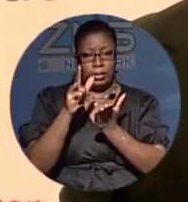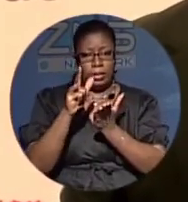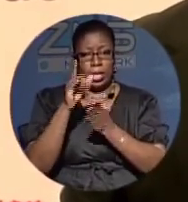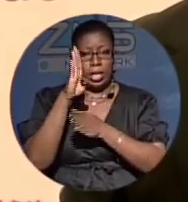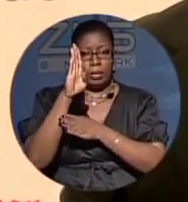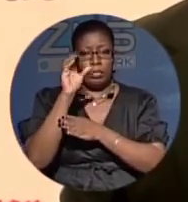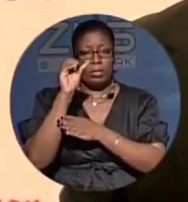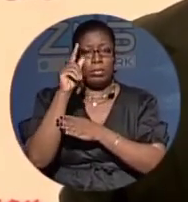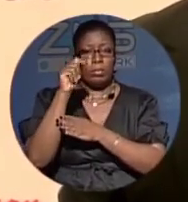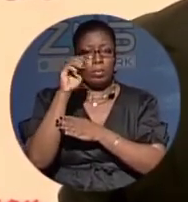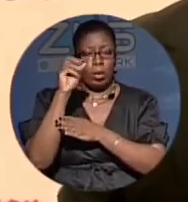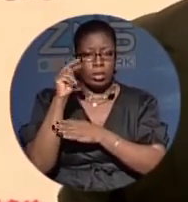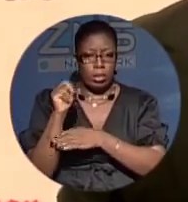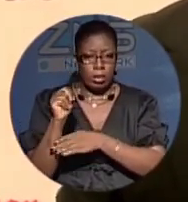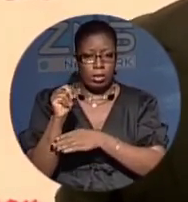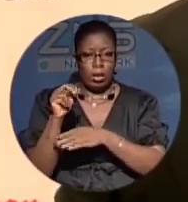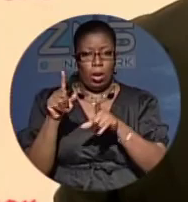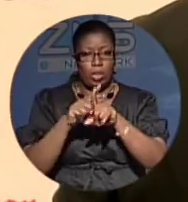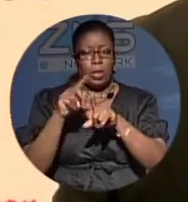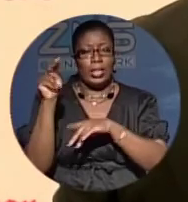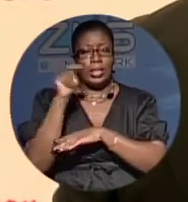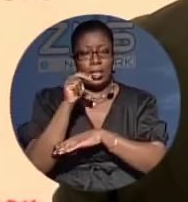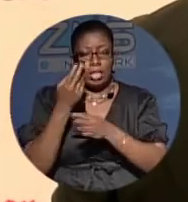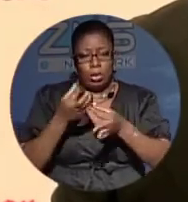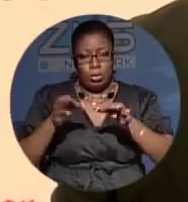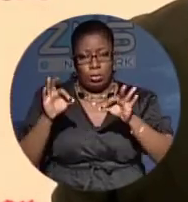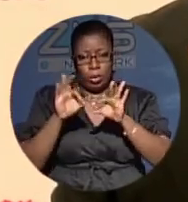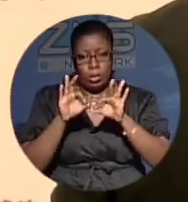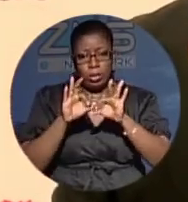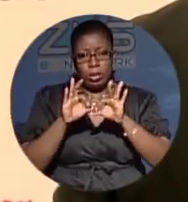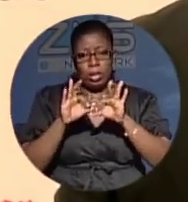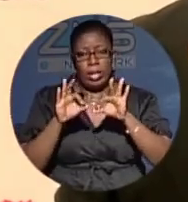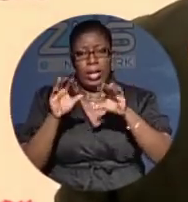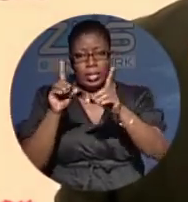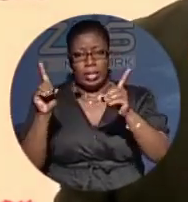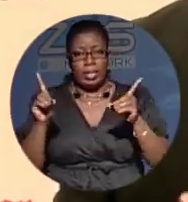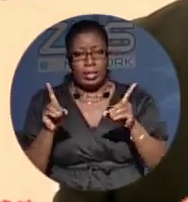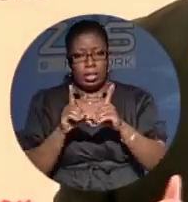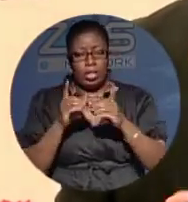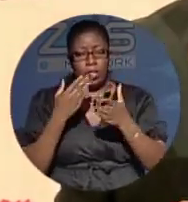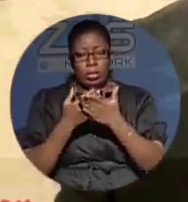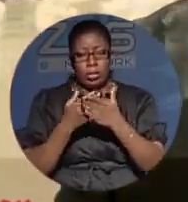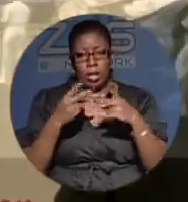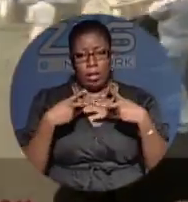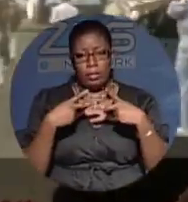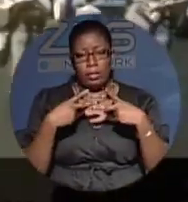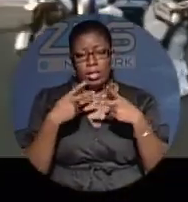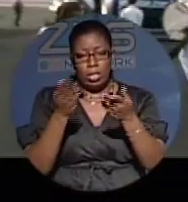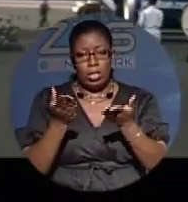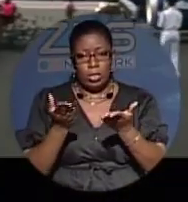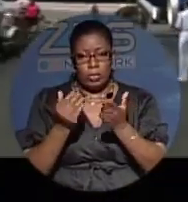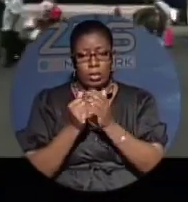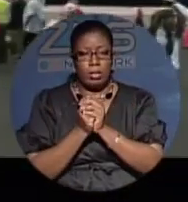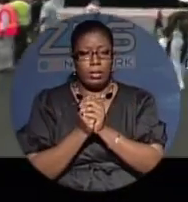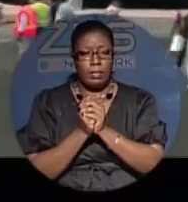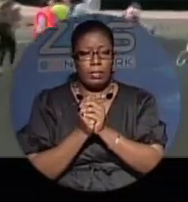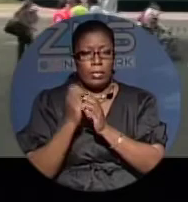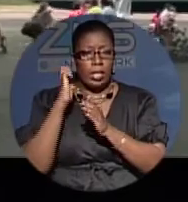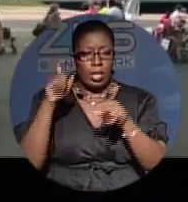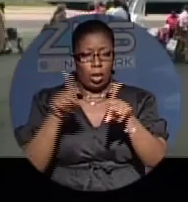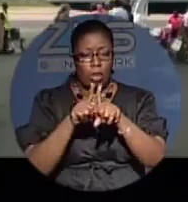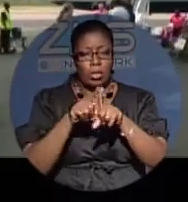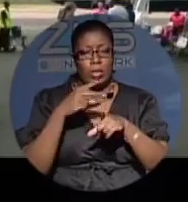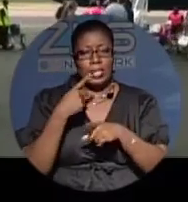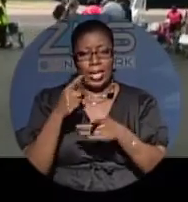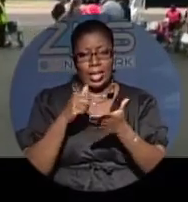domestic airline in New York, and Nassau is a very important destination, and why we're so happy to be adding the service today from Westchester County. St. George says they're confident that